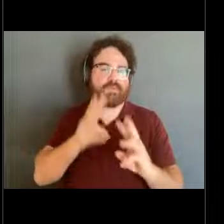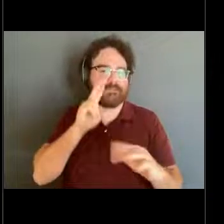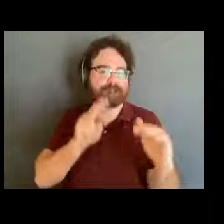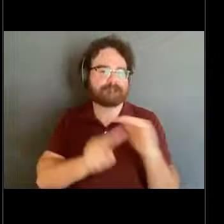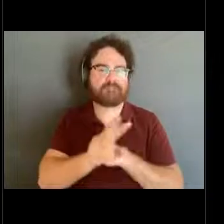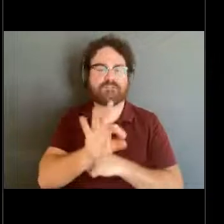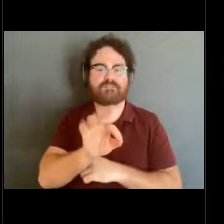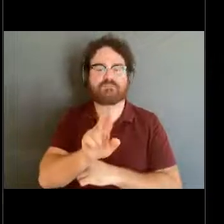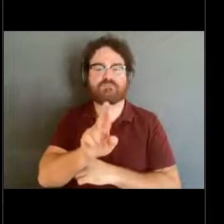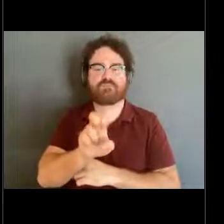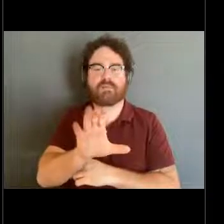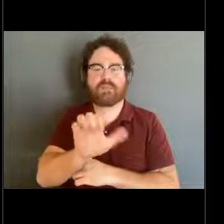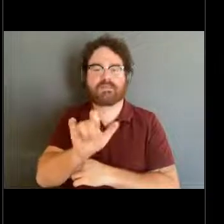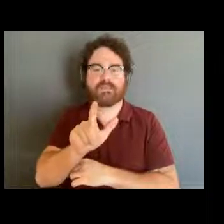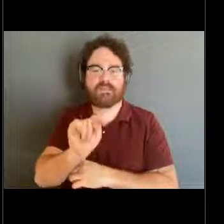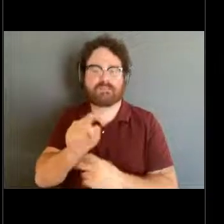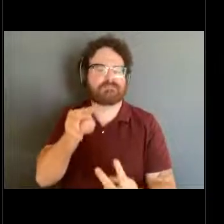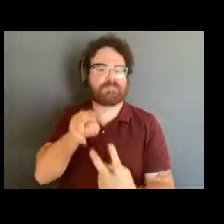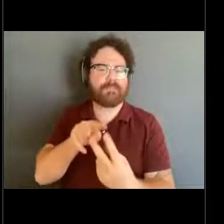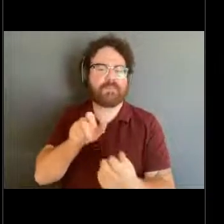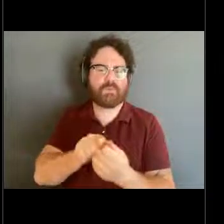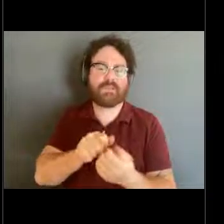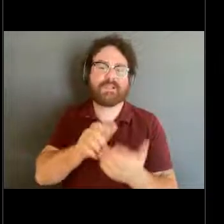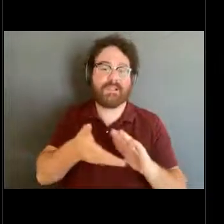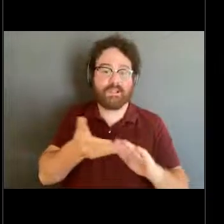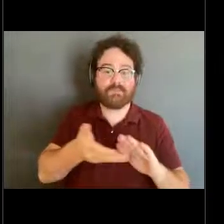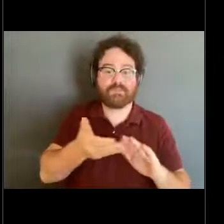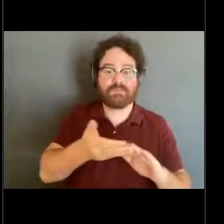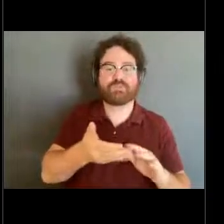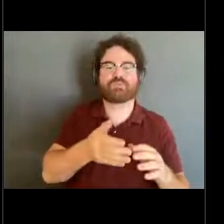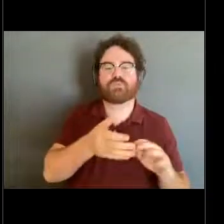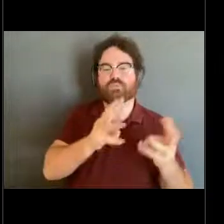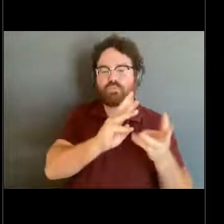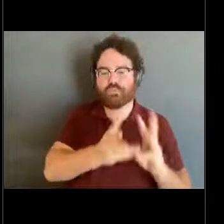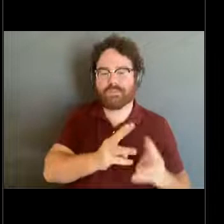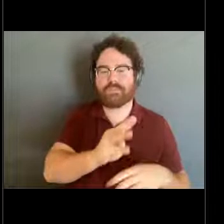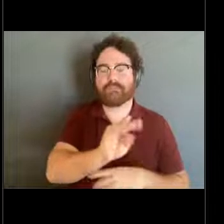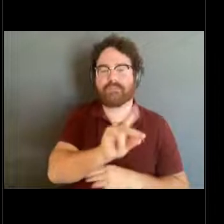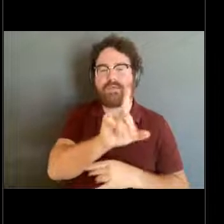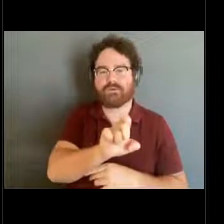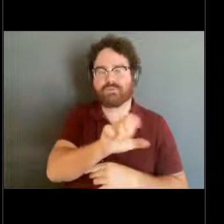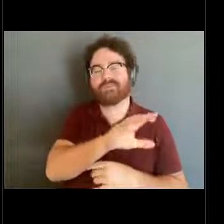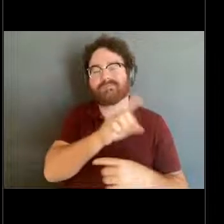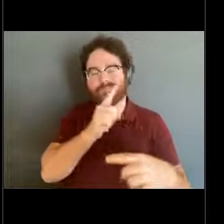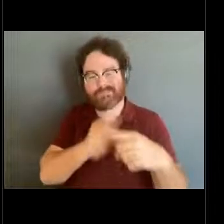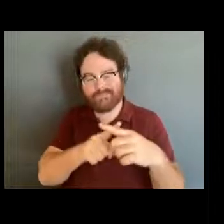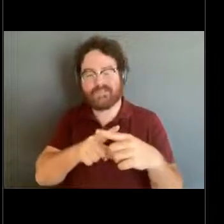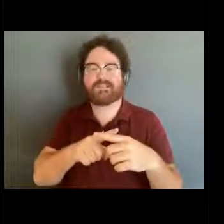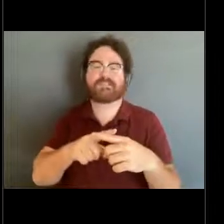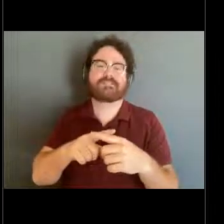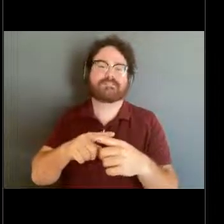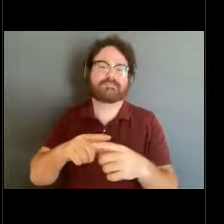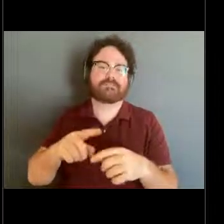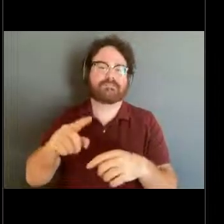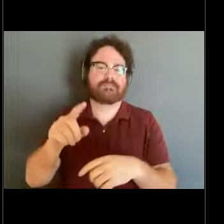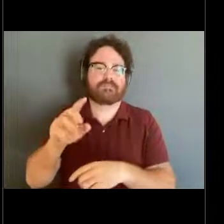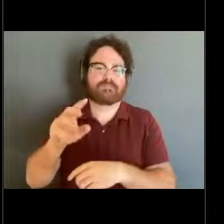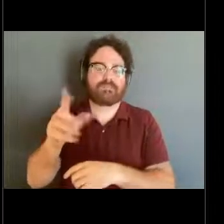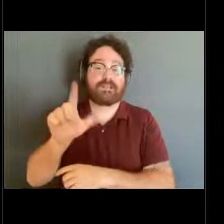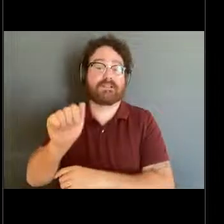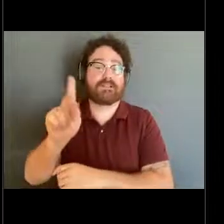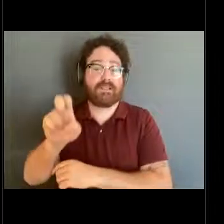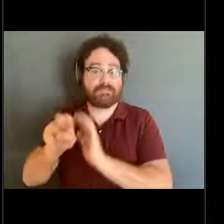weather model and an operational hydrodynamic lake model. The paper is the first to detail